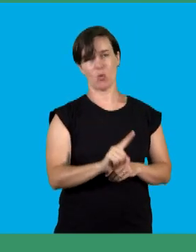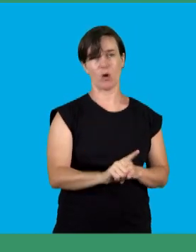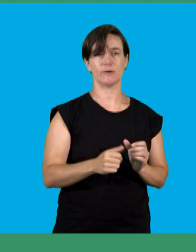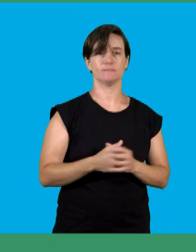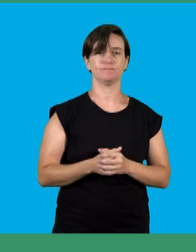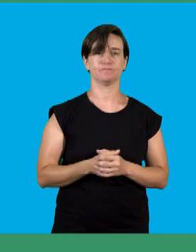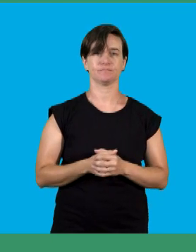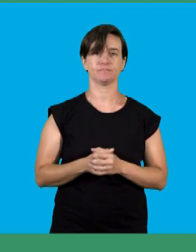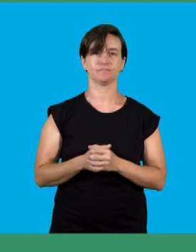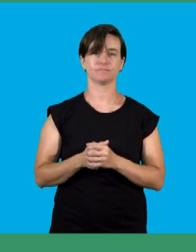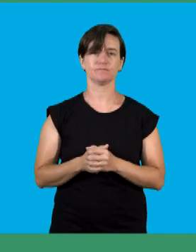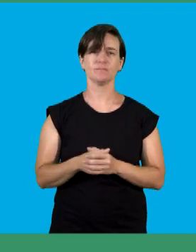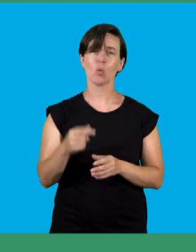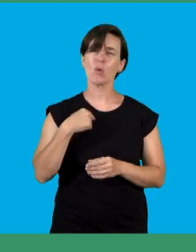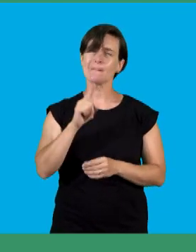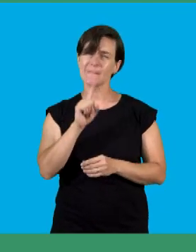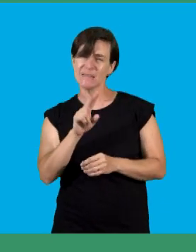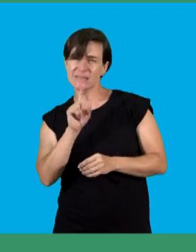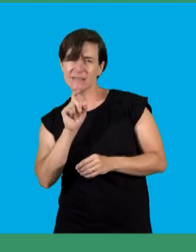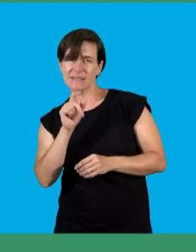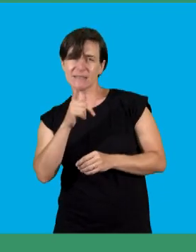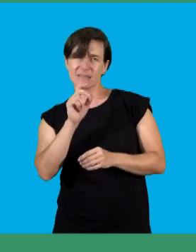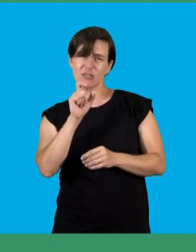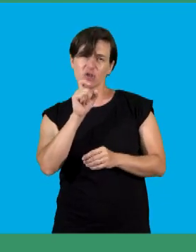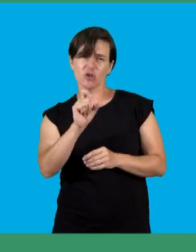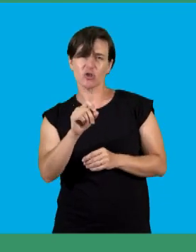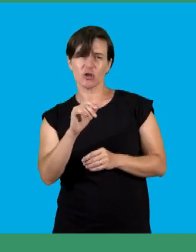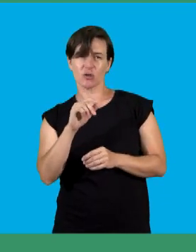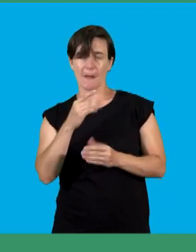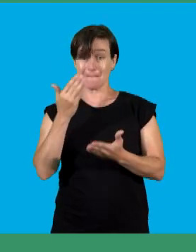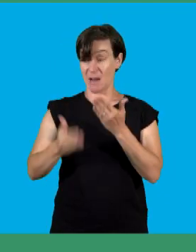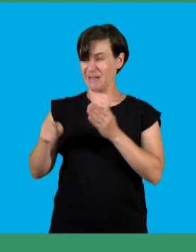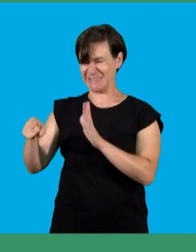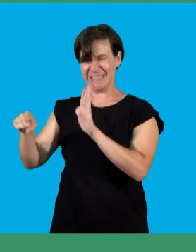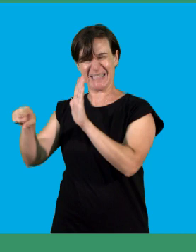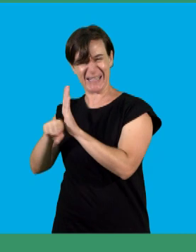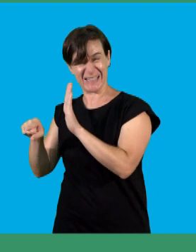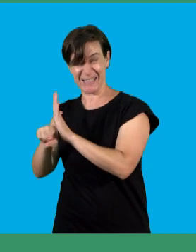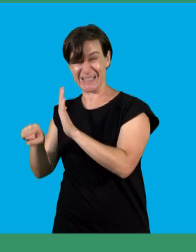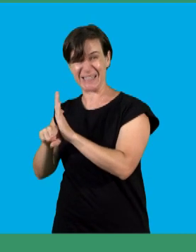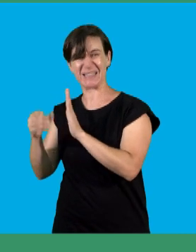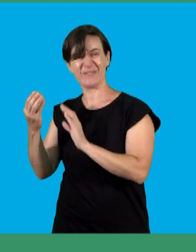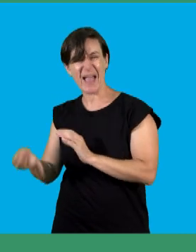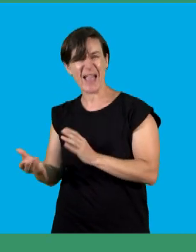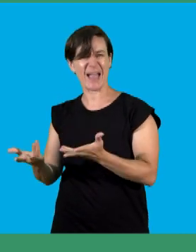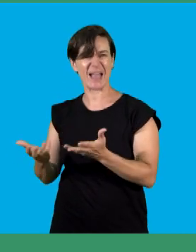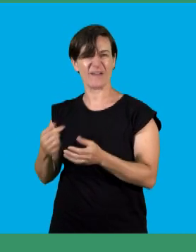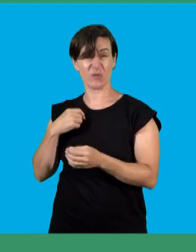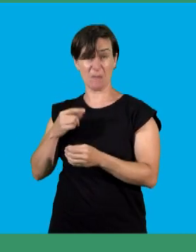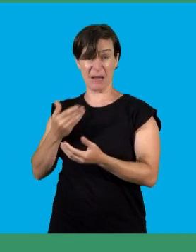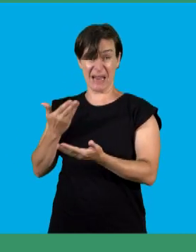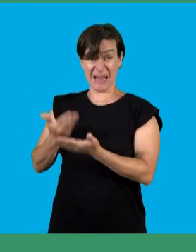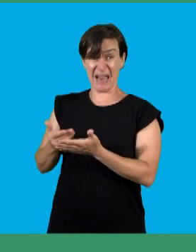check which restraining forces can be influenced or mitigated or avoided to make the change